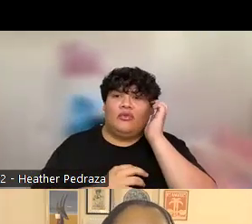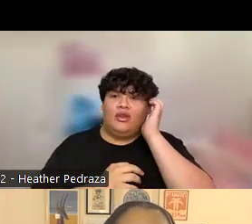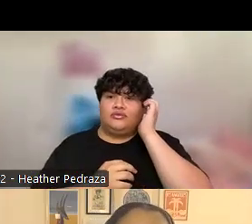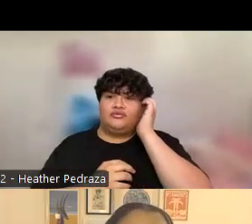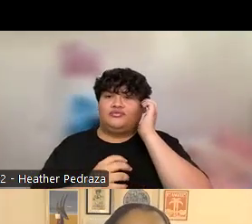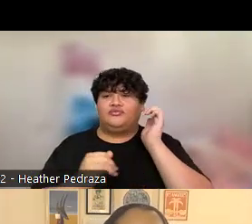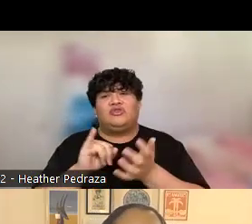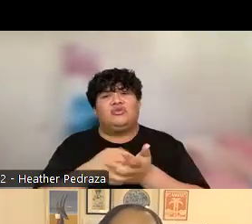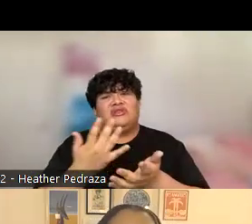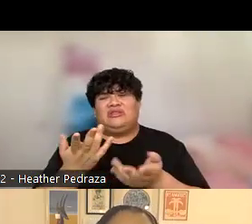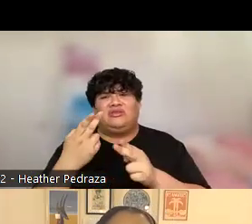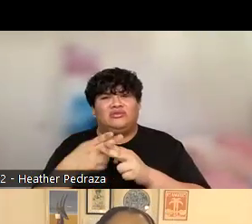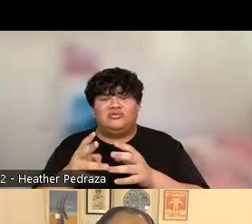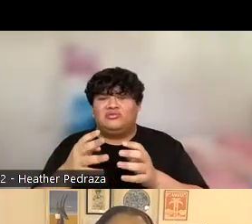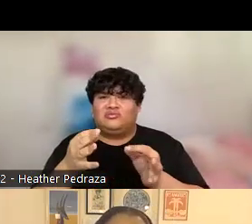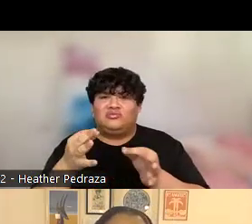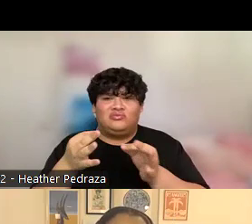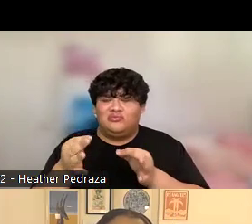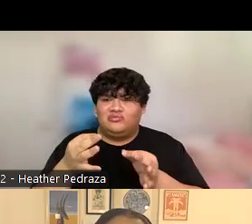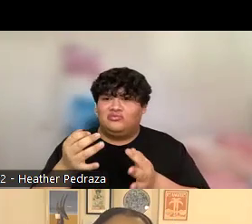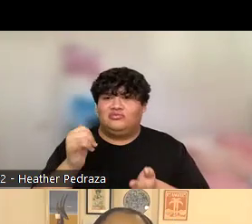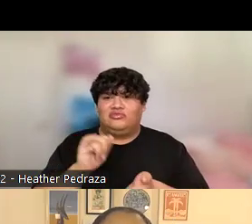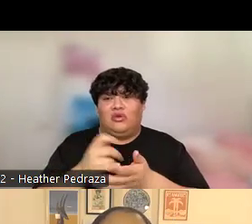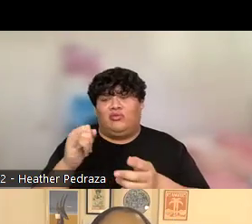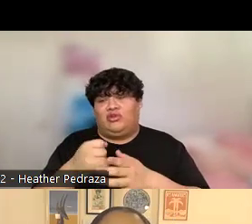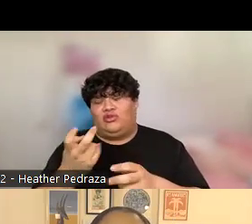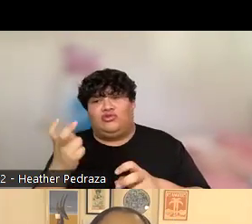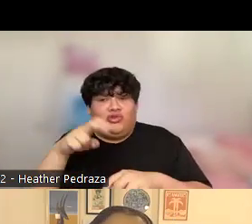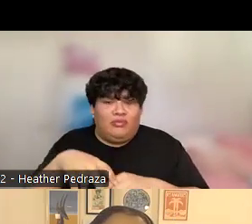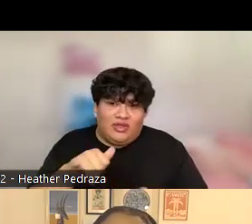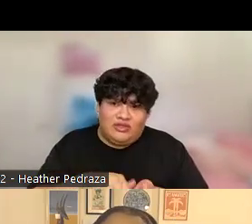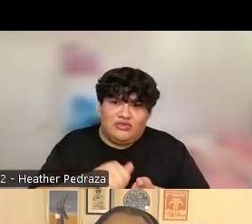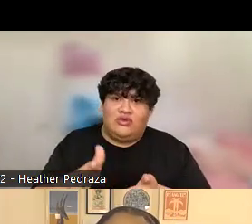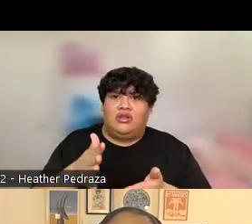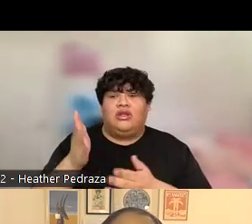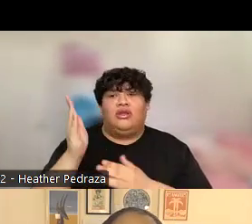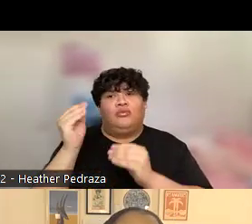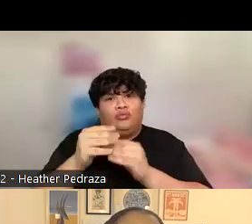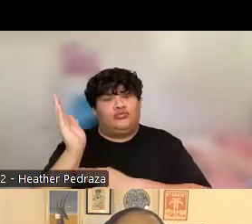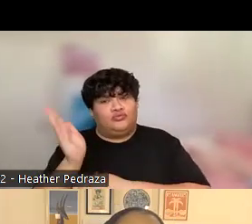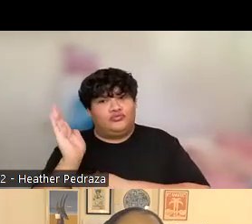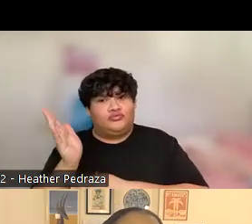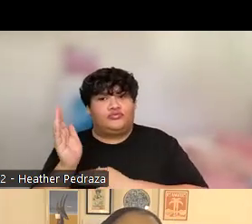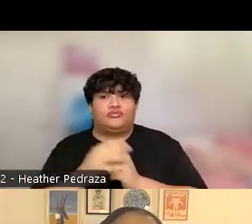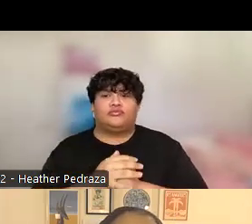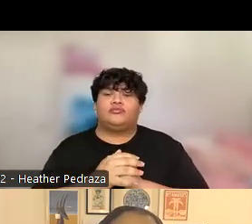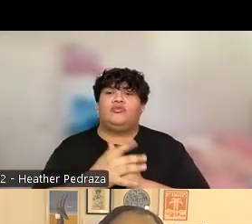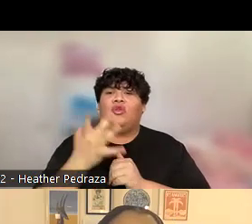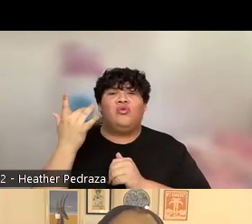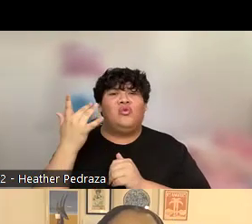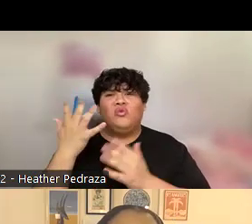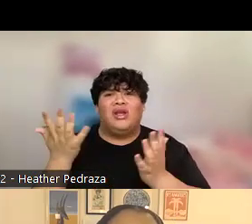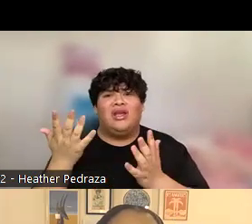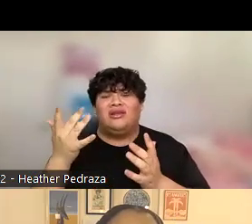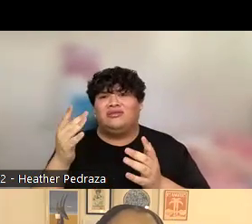So just a brief background before we jump into the legislative updates. Why is behavioral